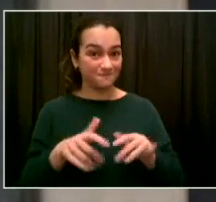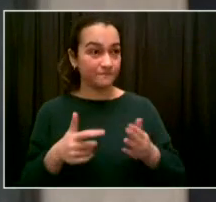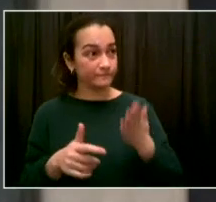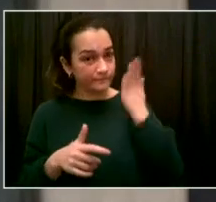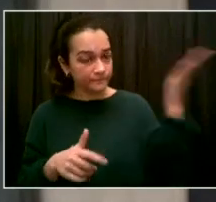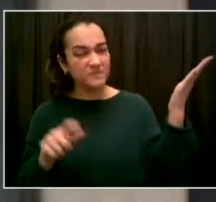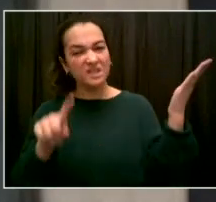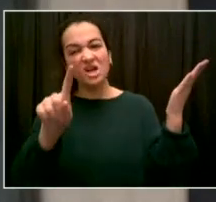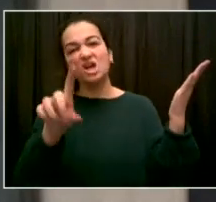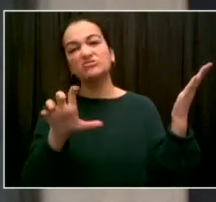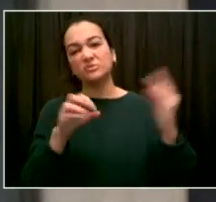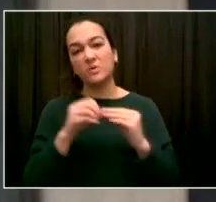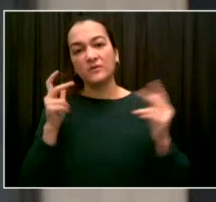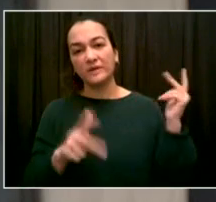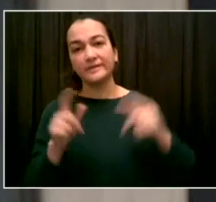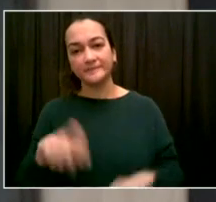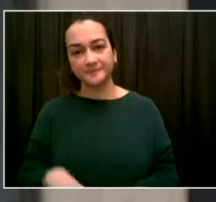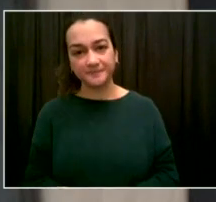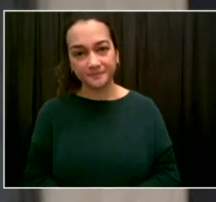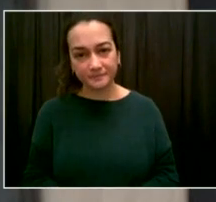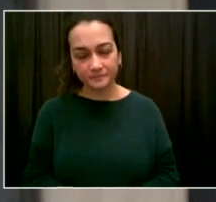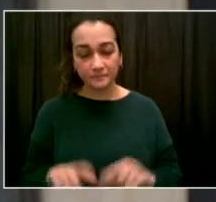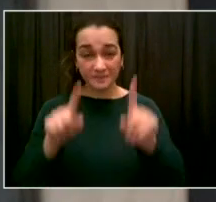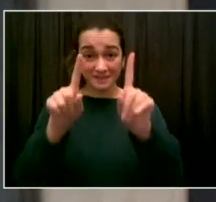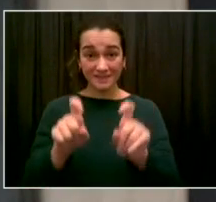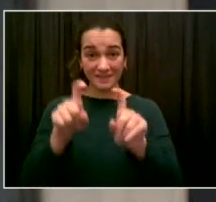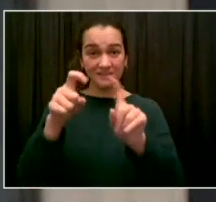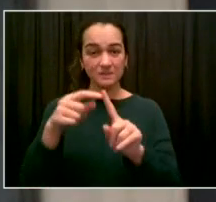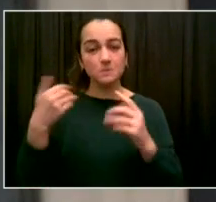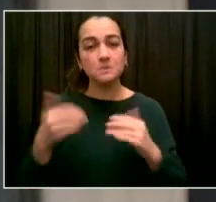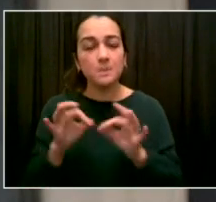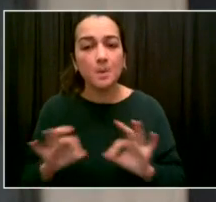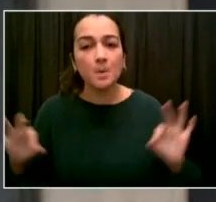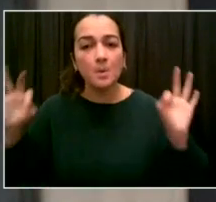can be done at mobile sites. It can be done. We need more